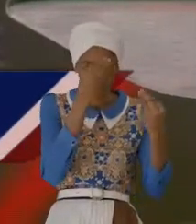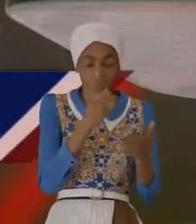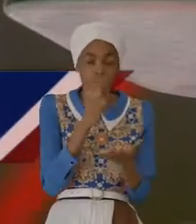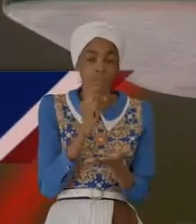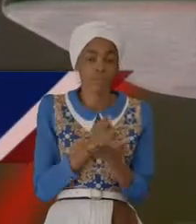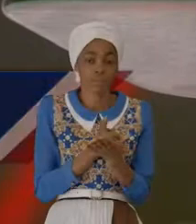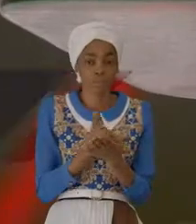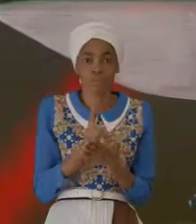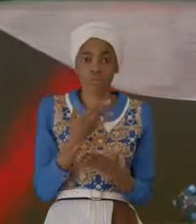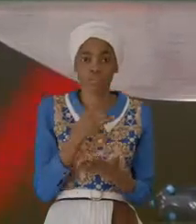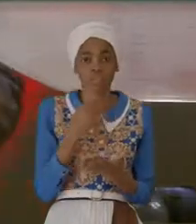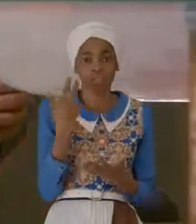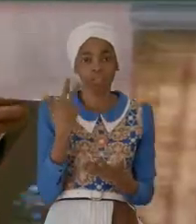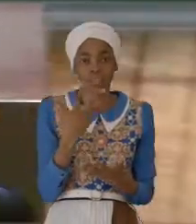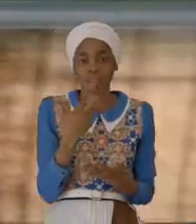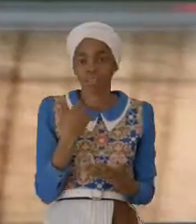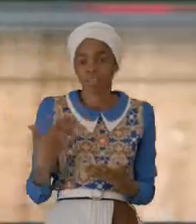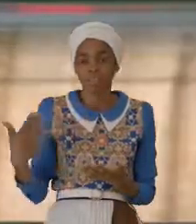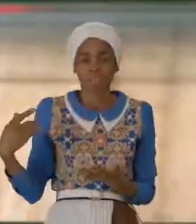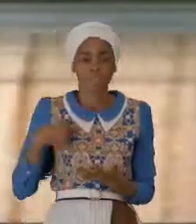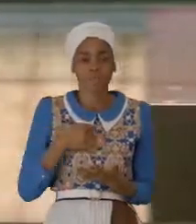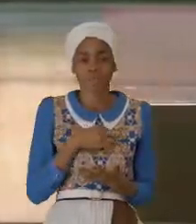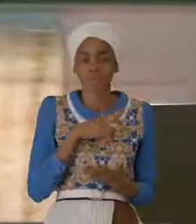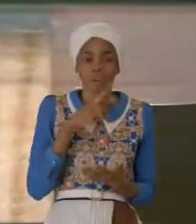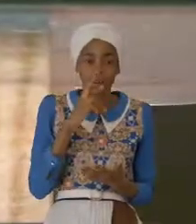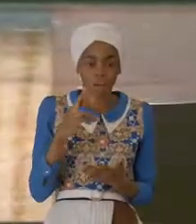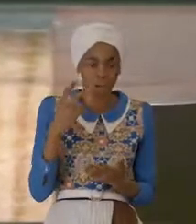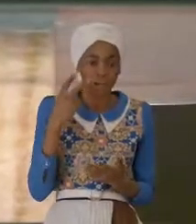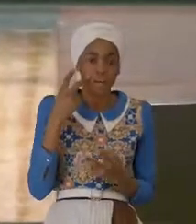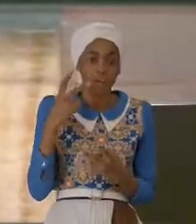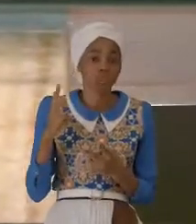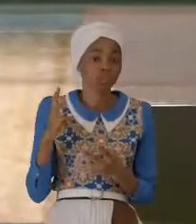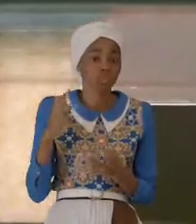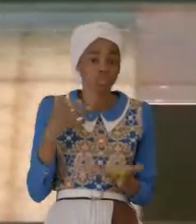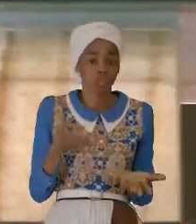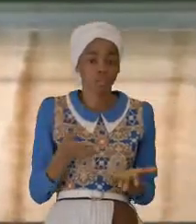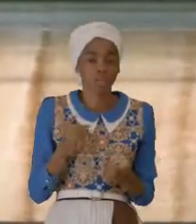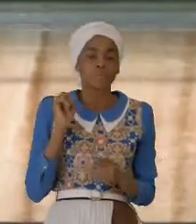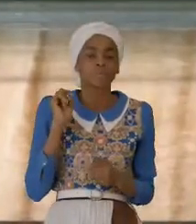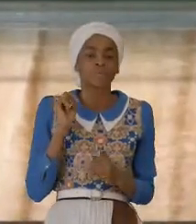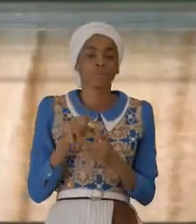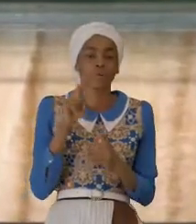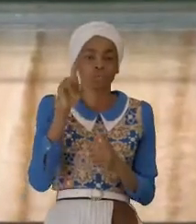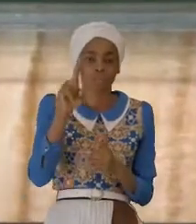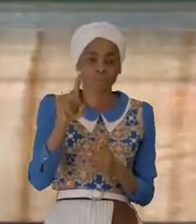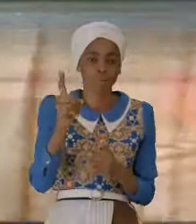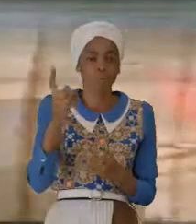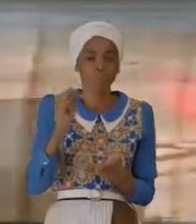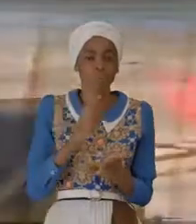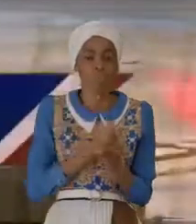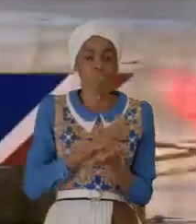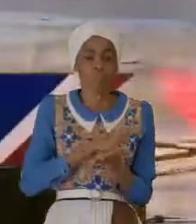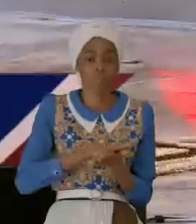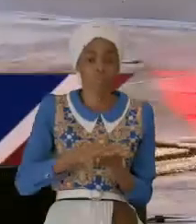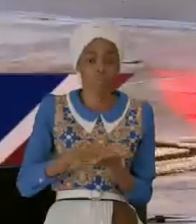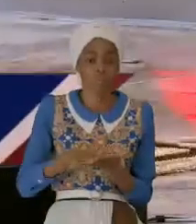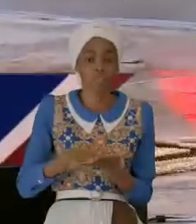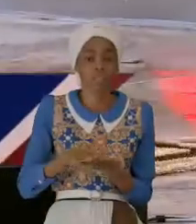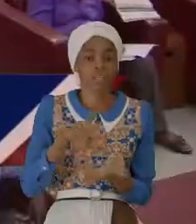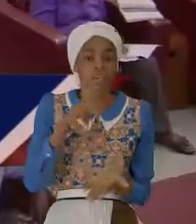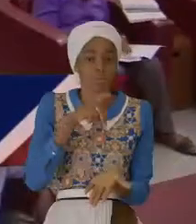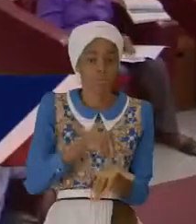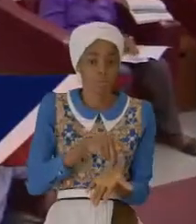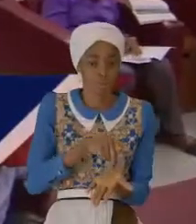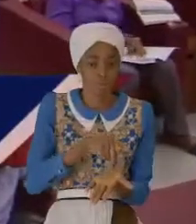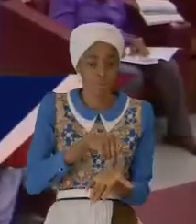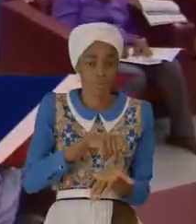truth the three things were looking I actually studied today number one the divinely purified truth